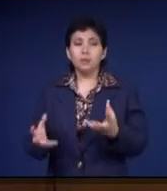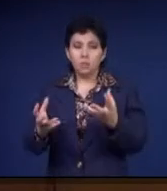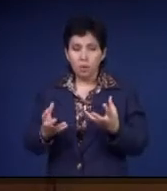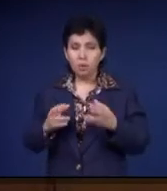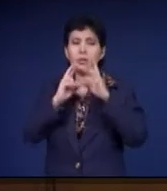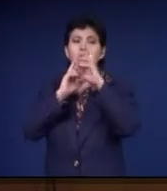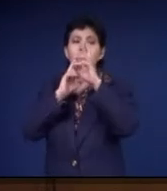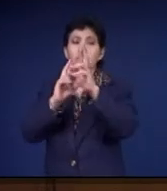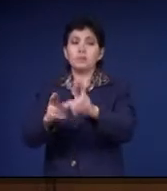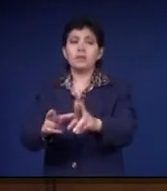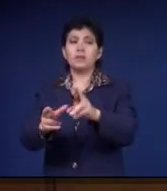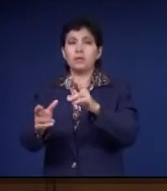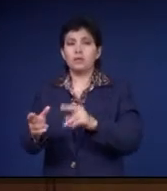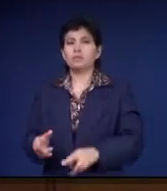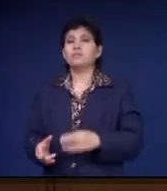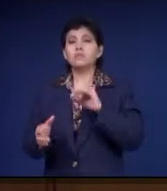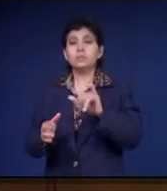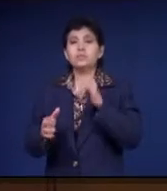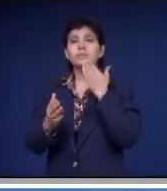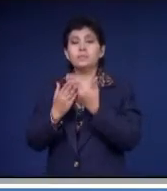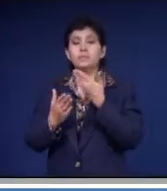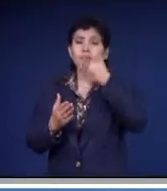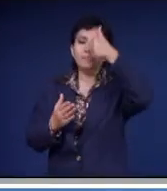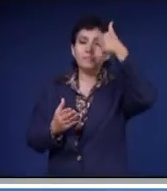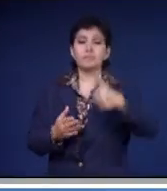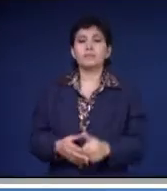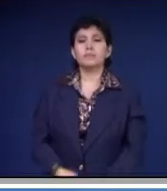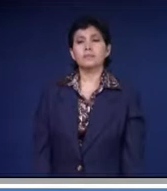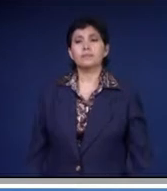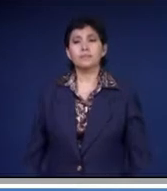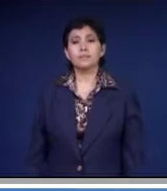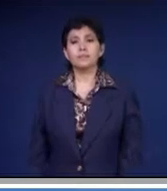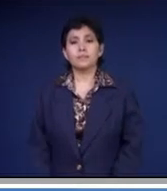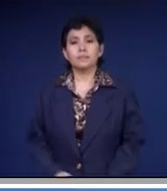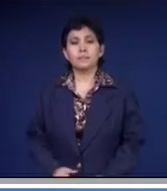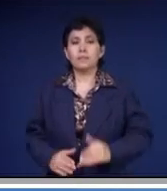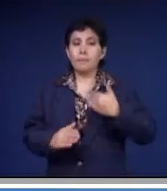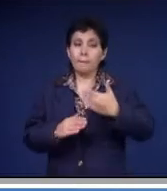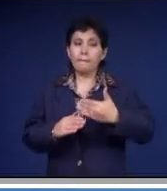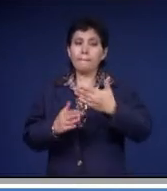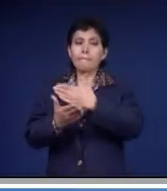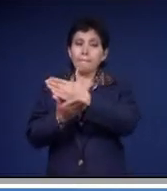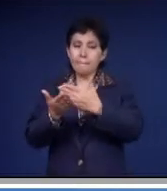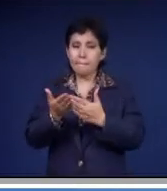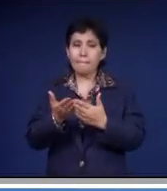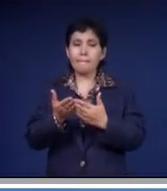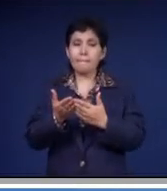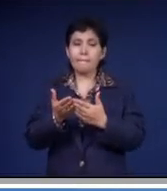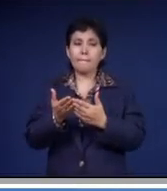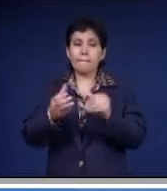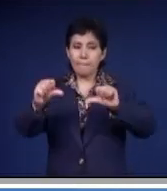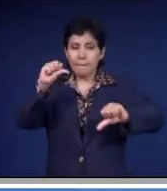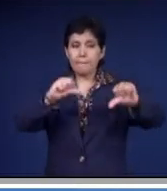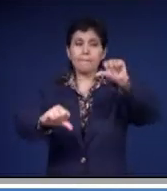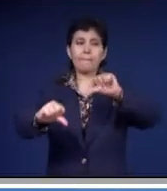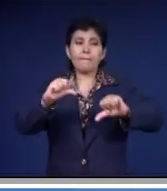want a result that makes them happy. Next one, some experiments are just not